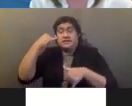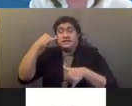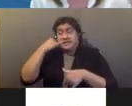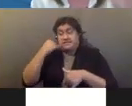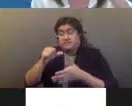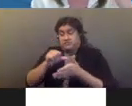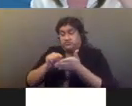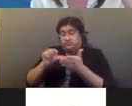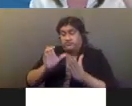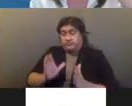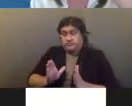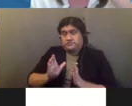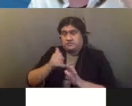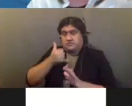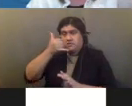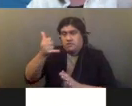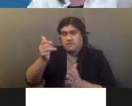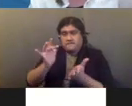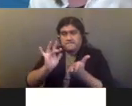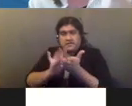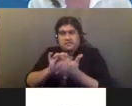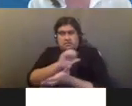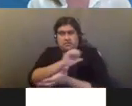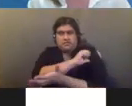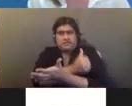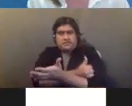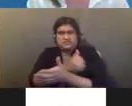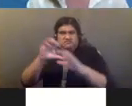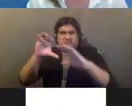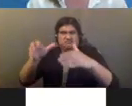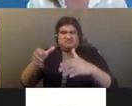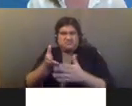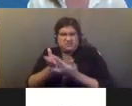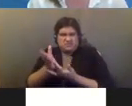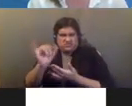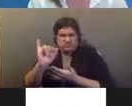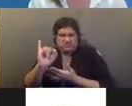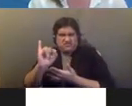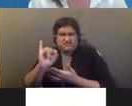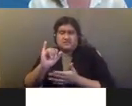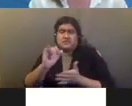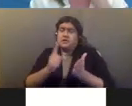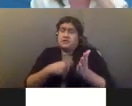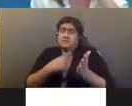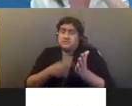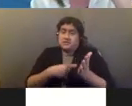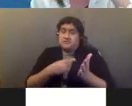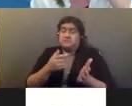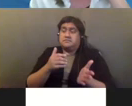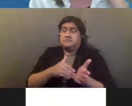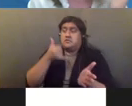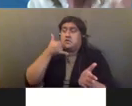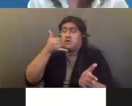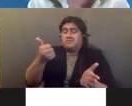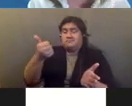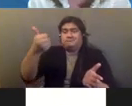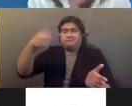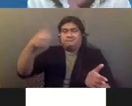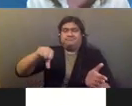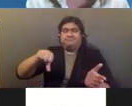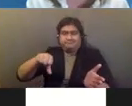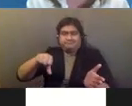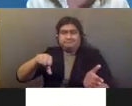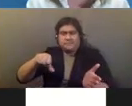medical, authorization folks at the insurance. Sometimes they can get a denial overturned. And